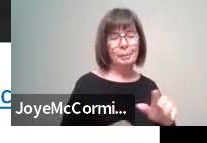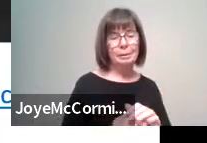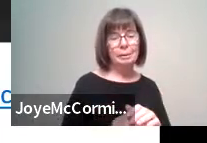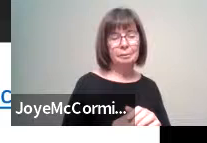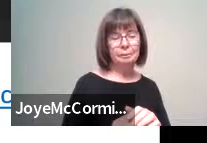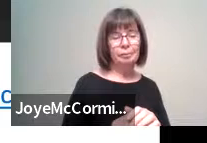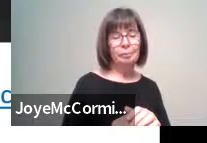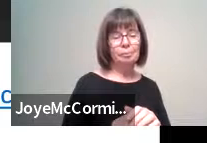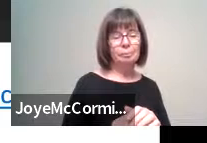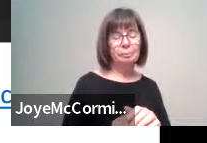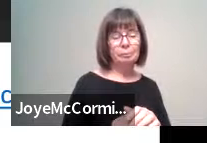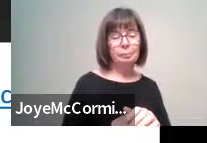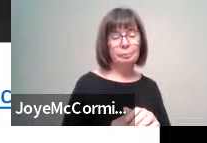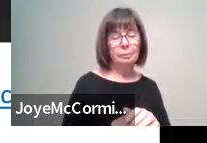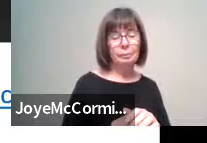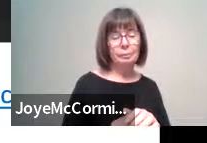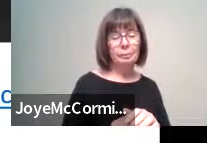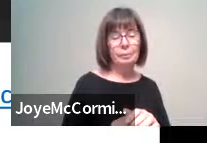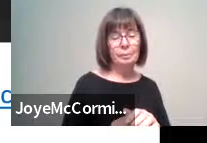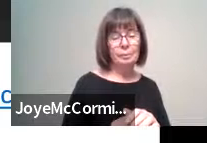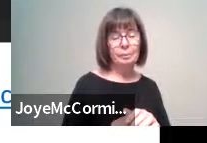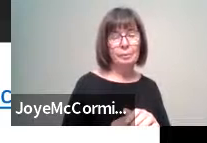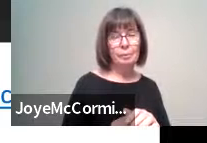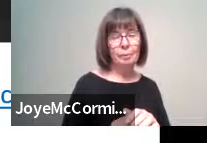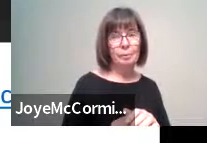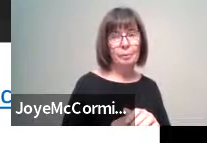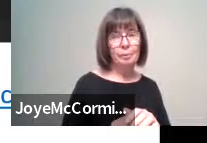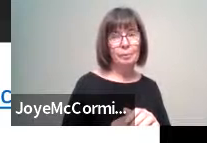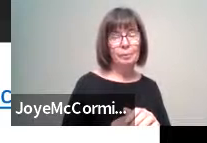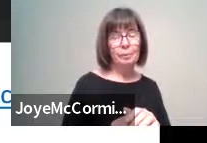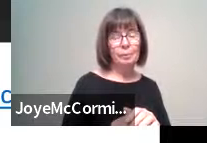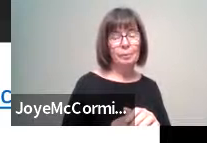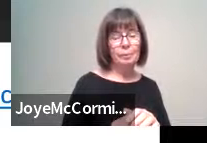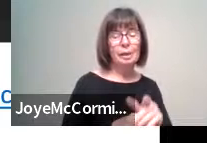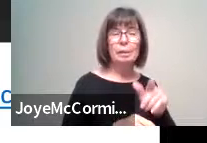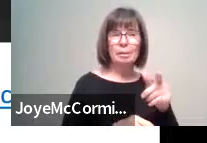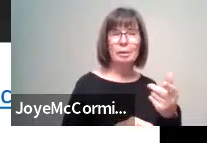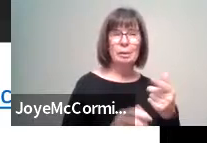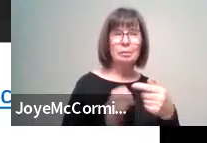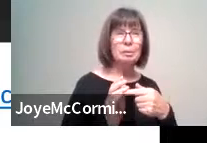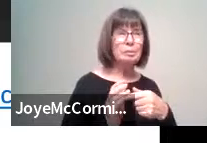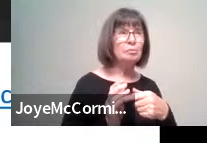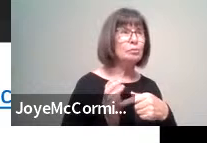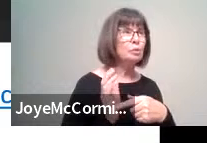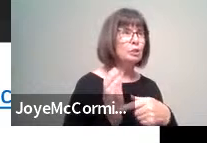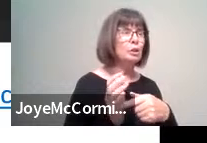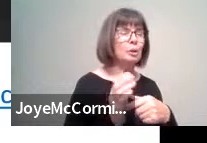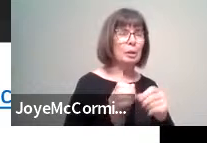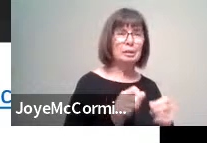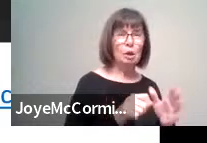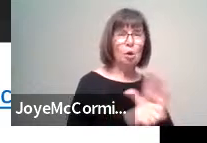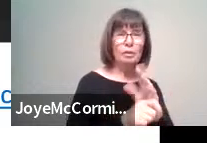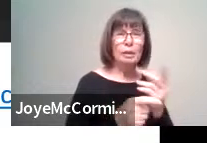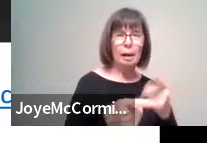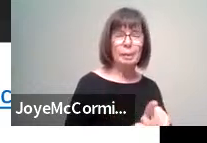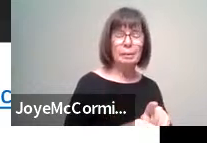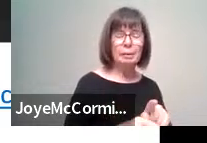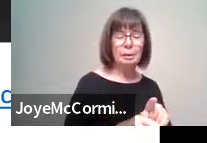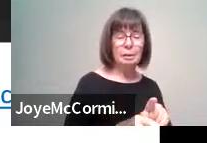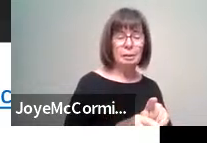and outbreaks. And this is was demonstrated clearly during COVID. And